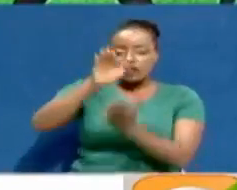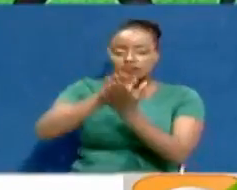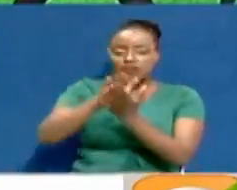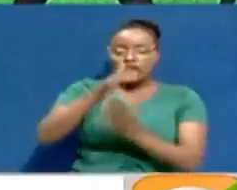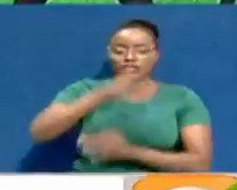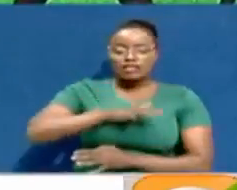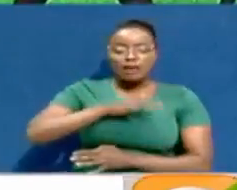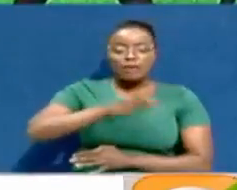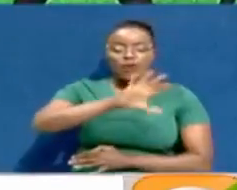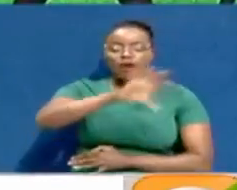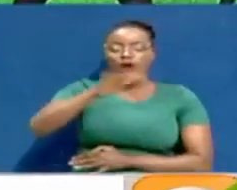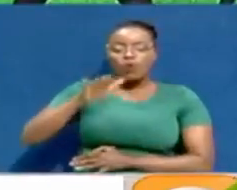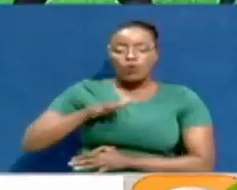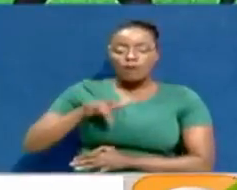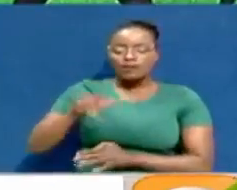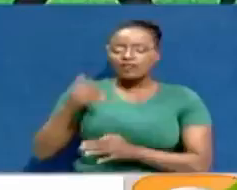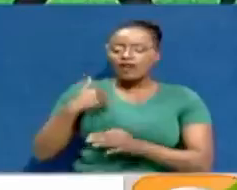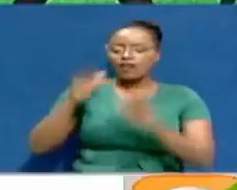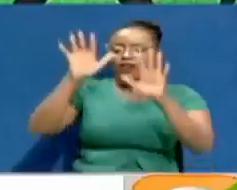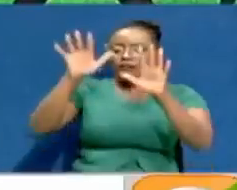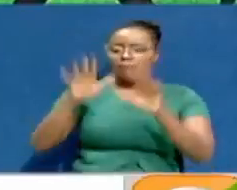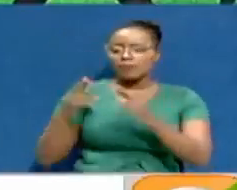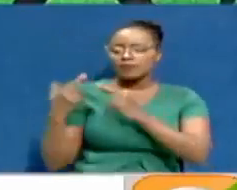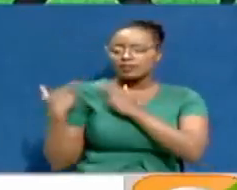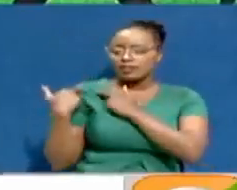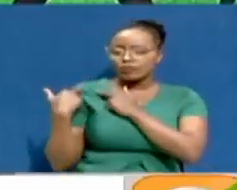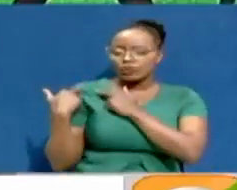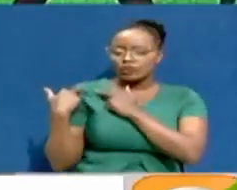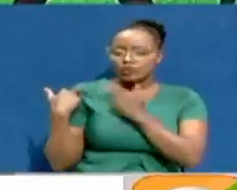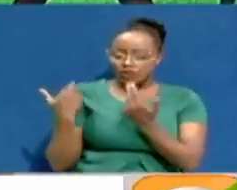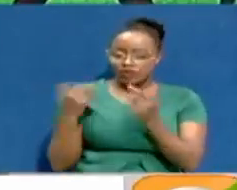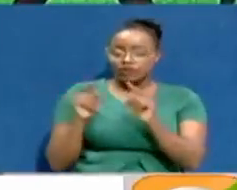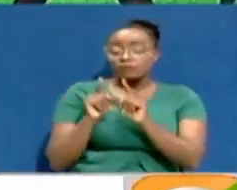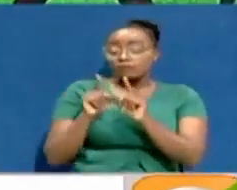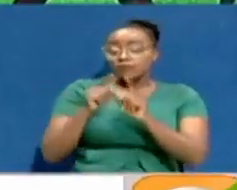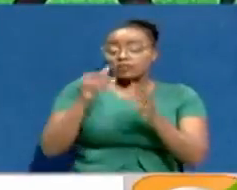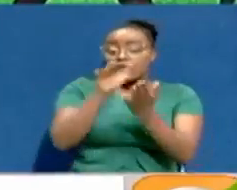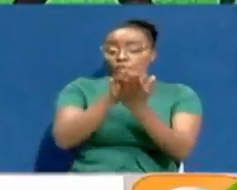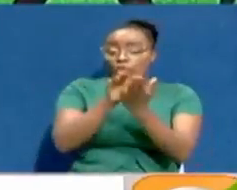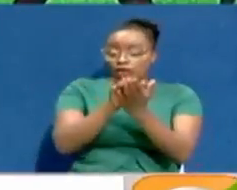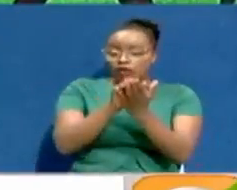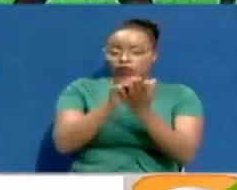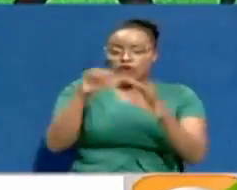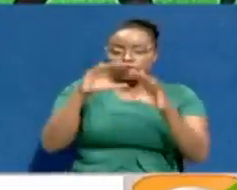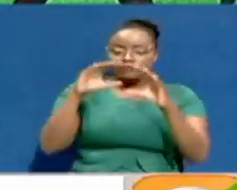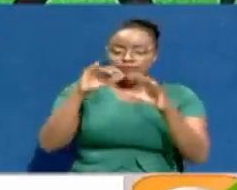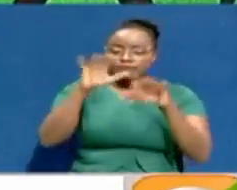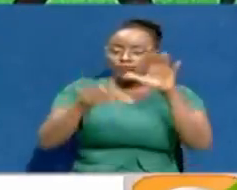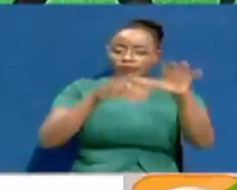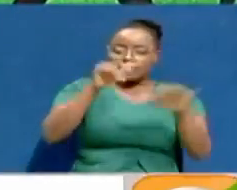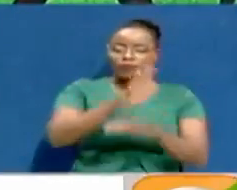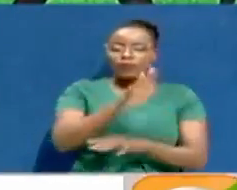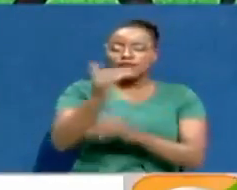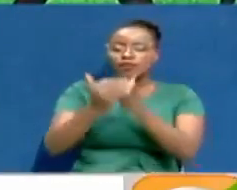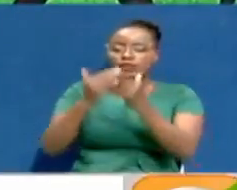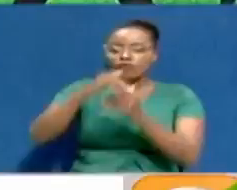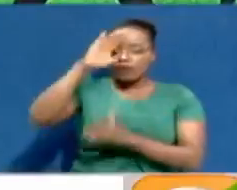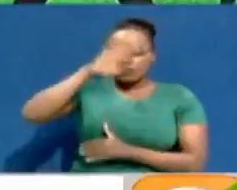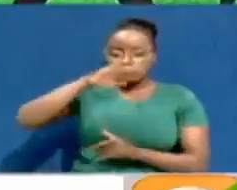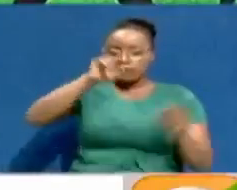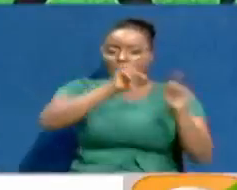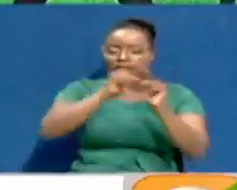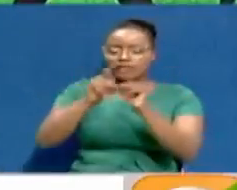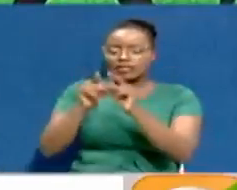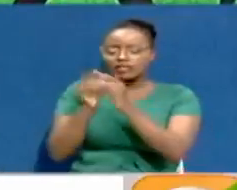Samburu County, where women play a crucial role in wildlife conservation, caring for elephant calves with the